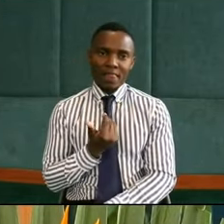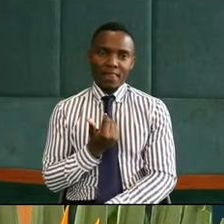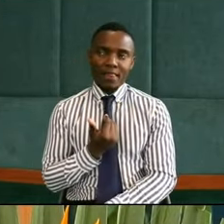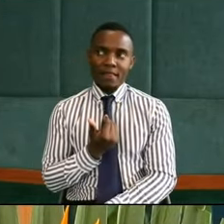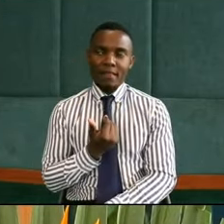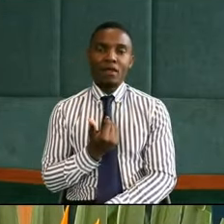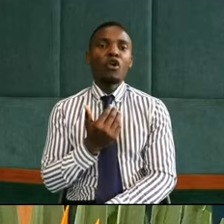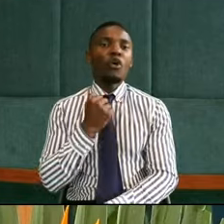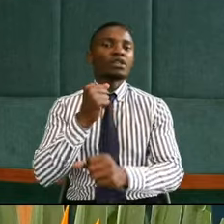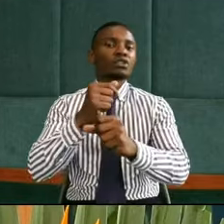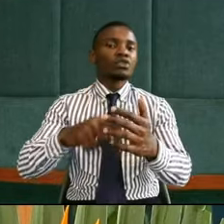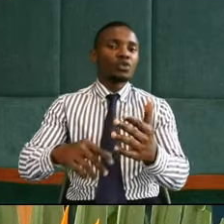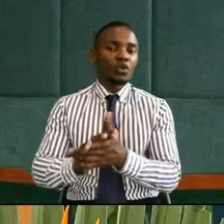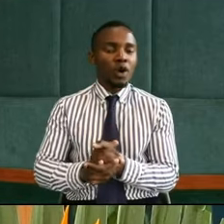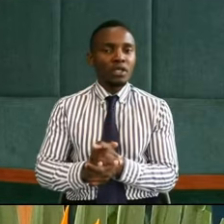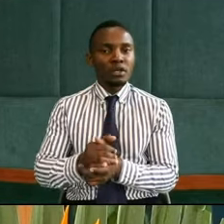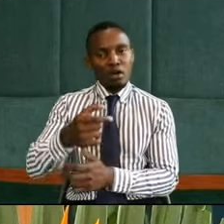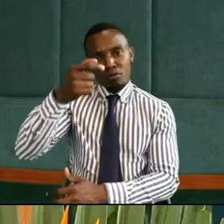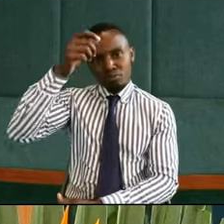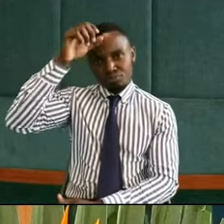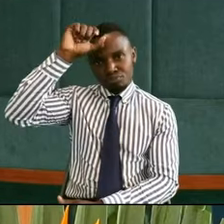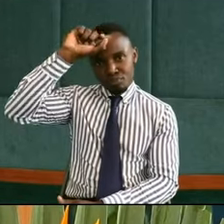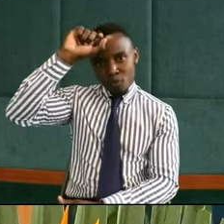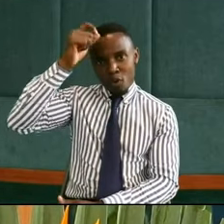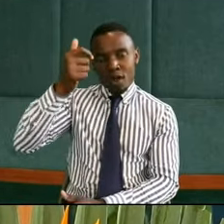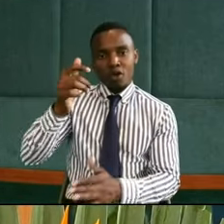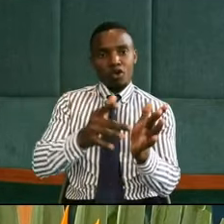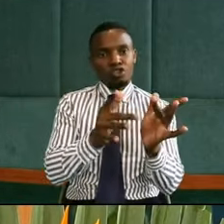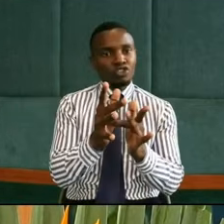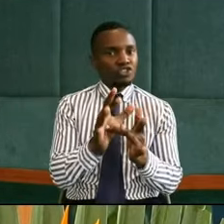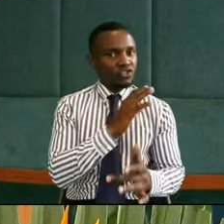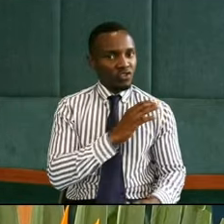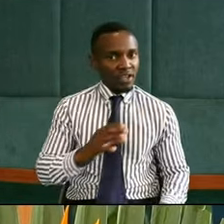that she may pour and anoint Jesus Christ